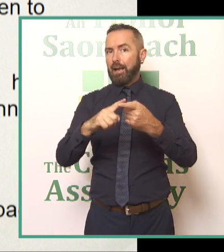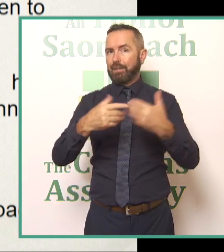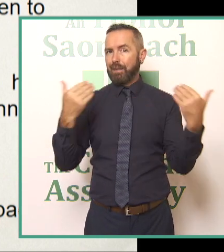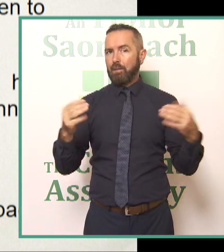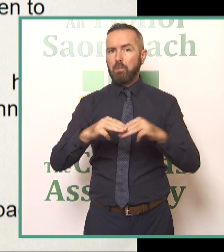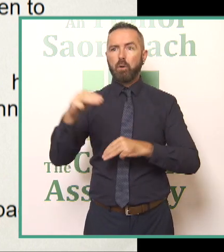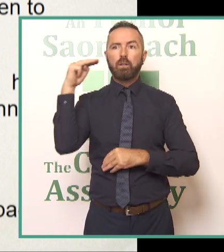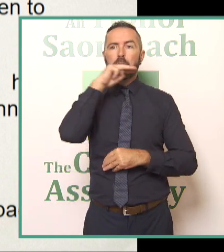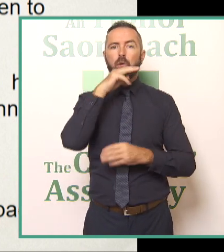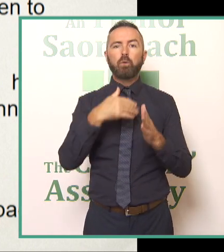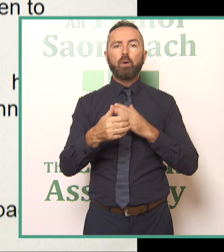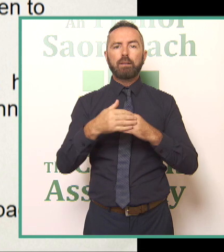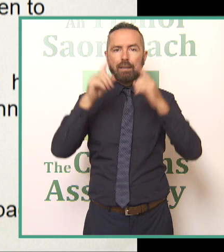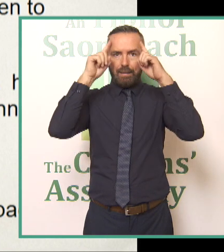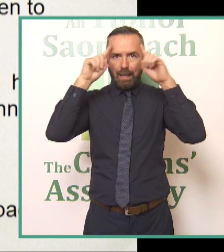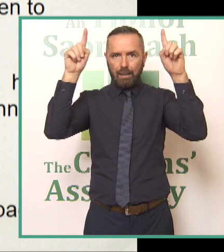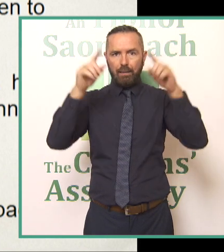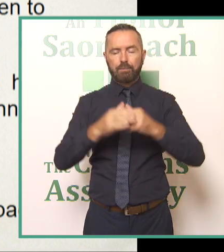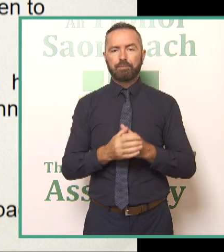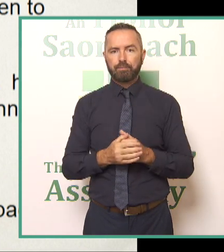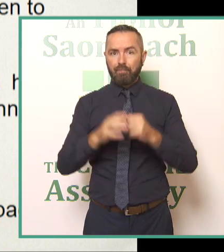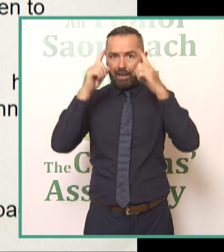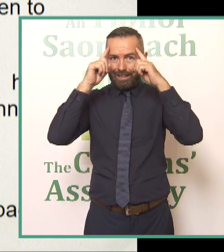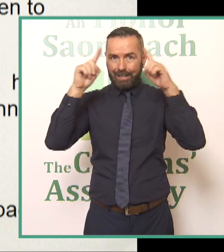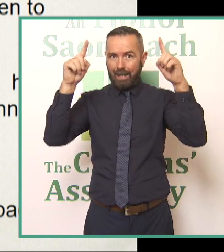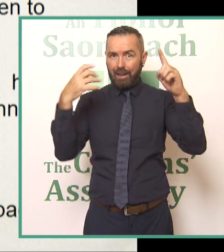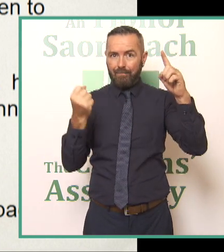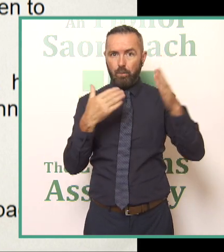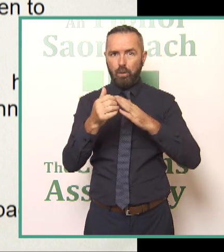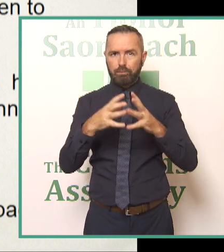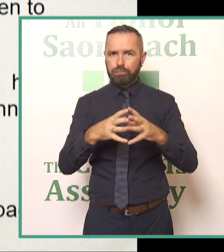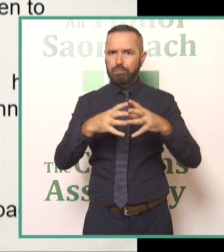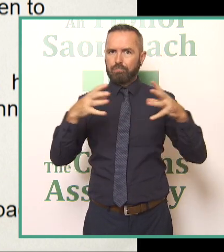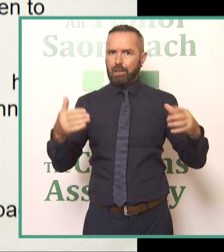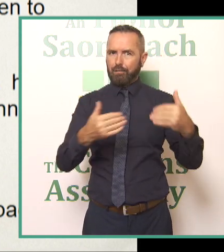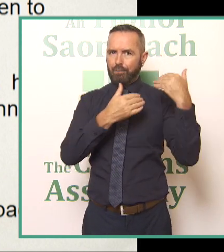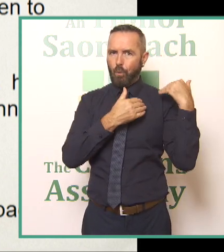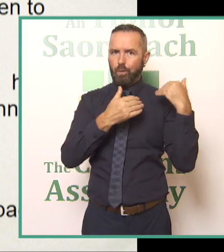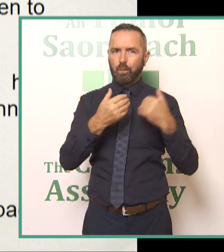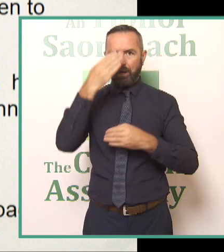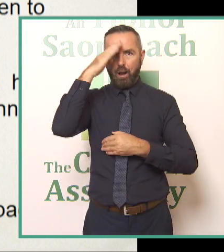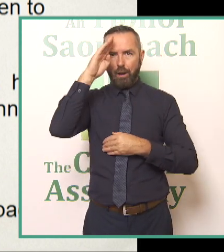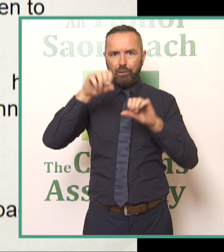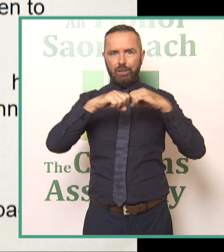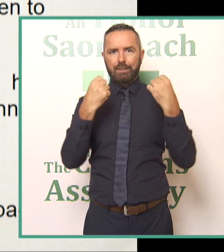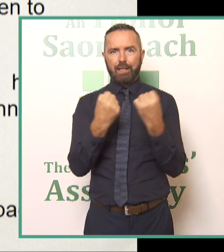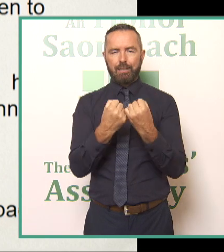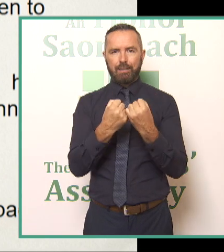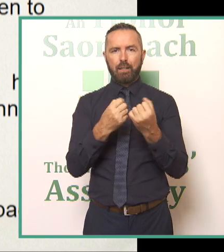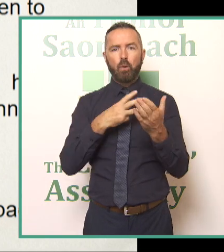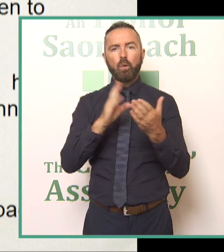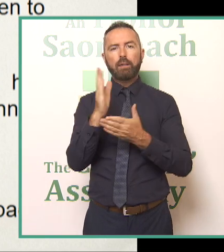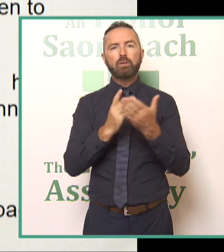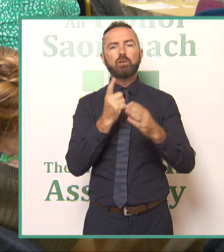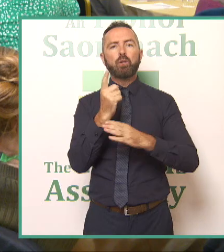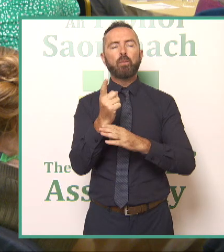important livestock are cattle. So cattle have an enormous role in early Irish society. When